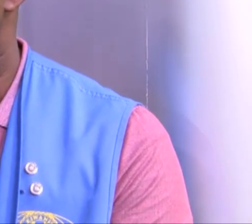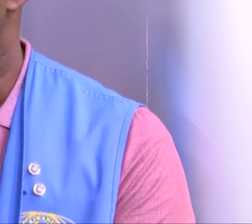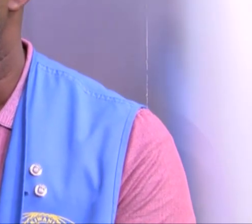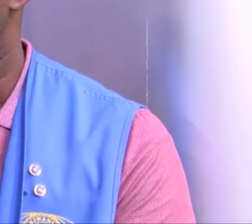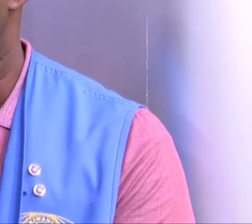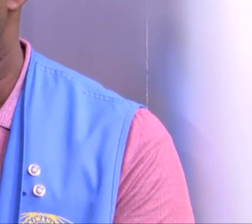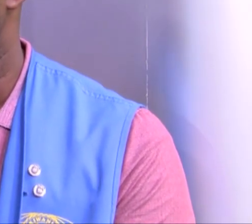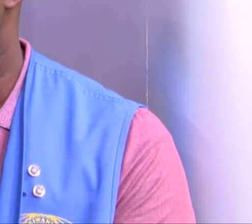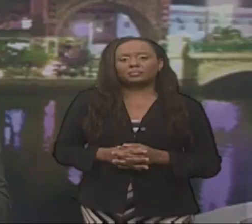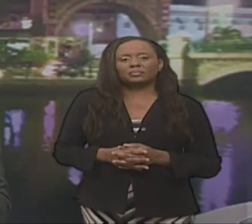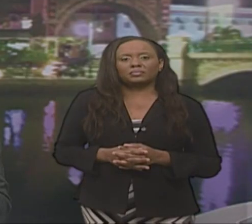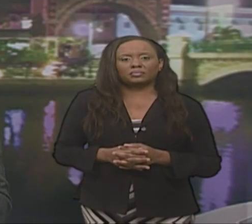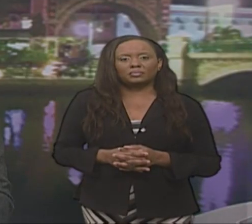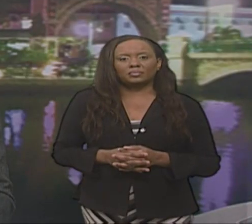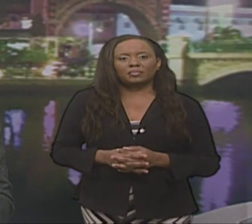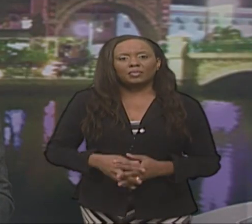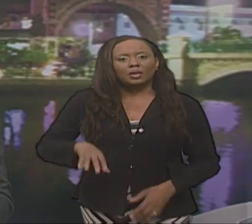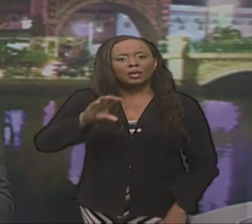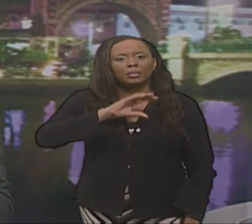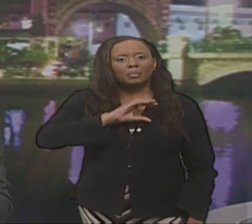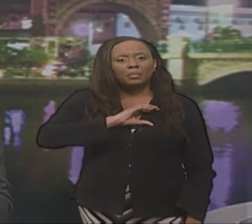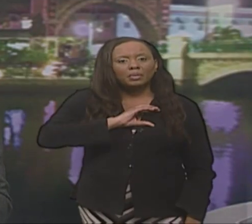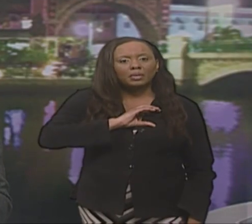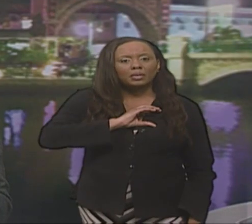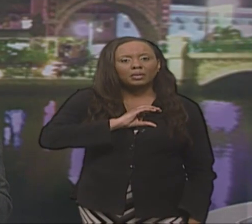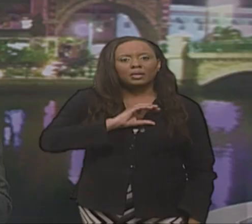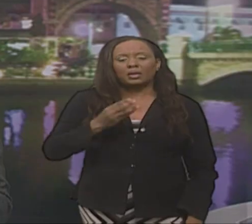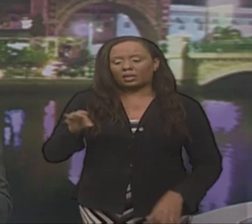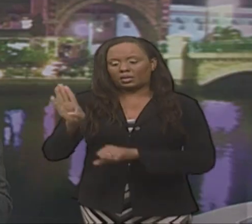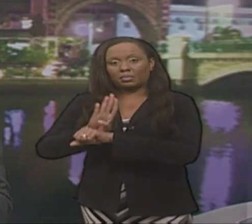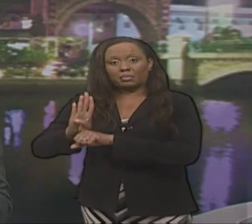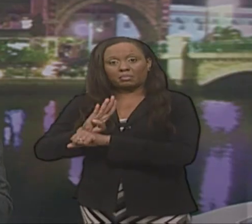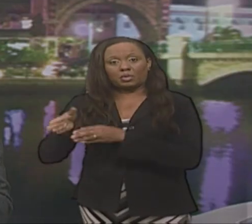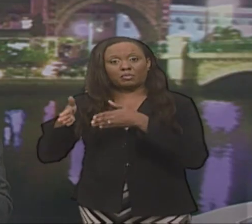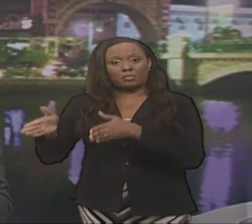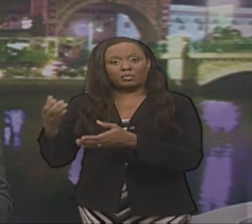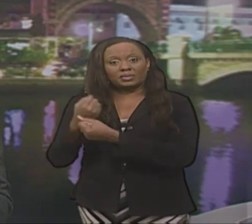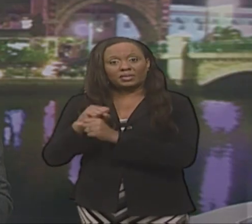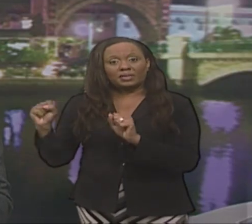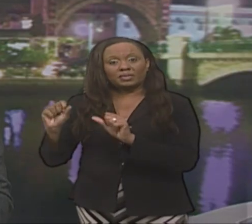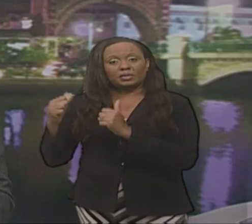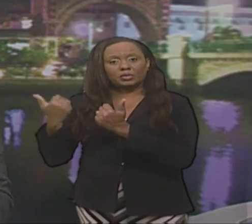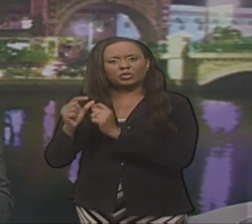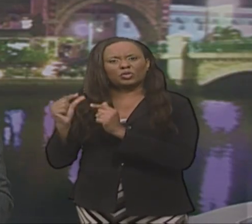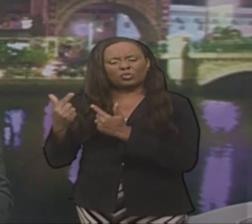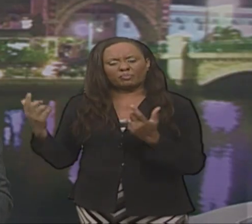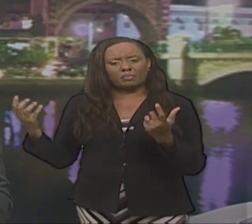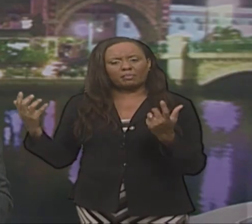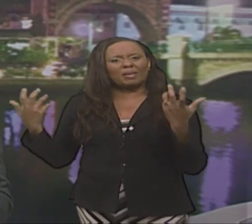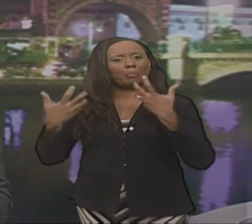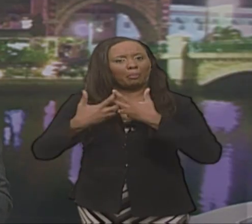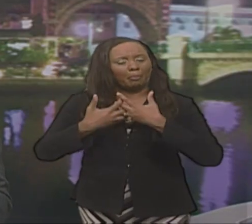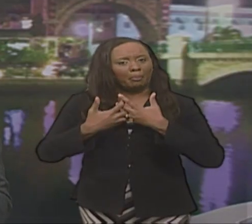try to put a stop to this. The Royal Barbados Police Force has a partner in the Barbados Road Safety Association as lawmen